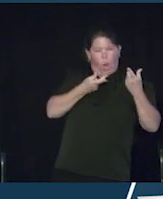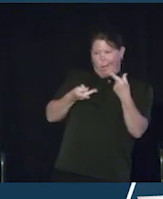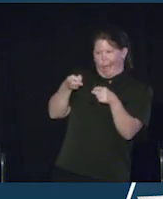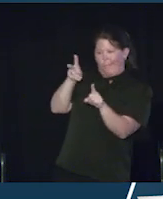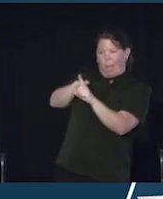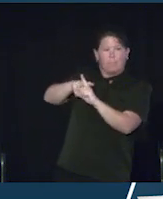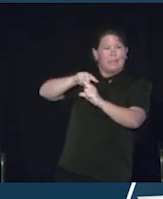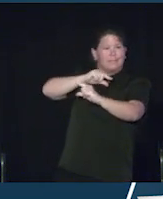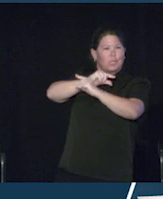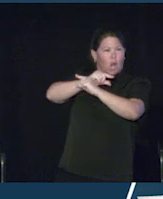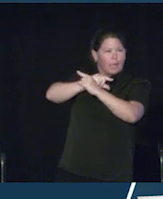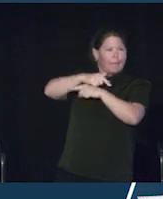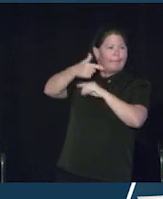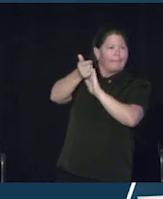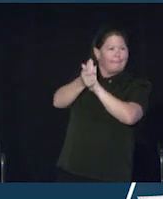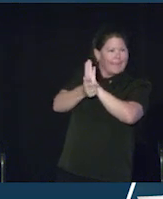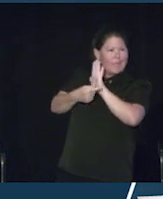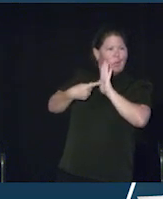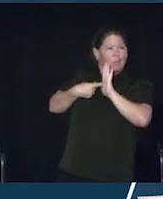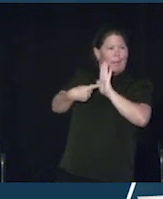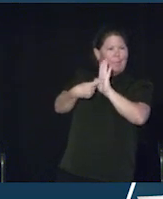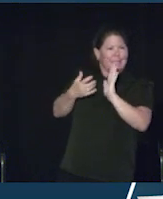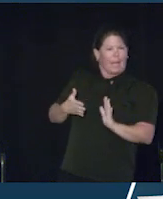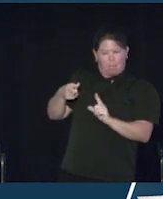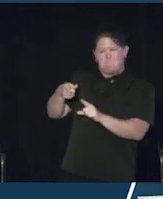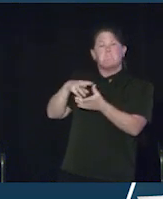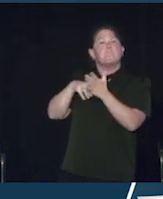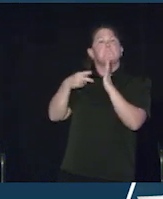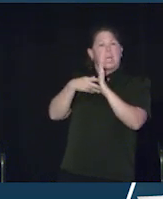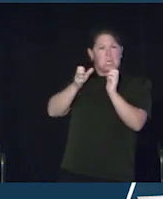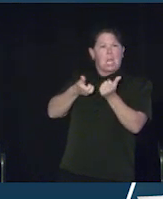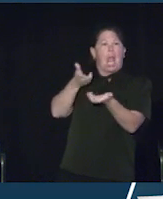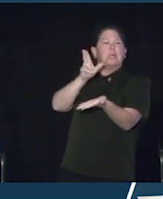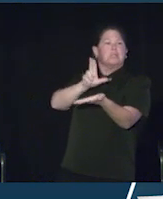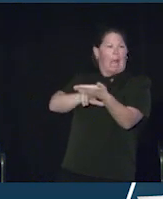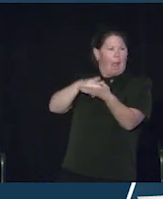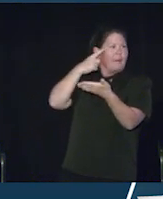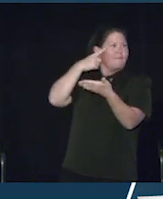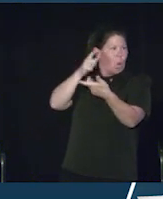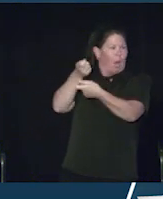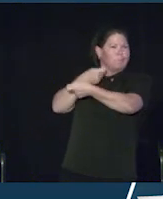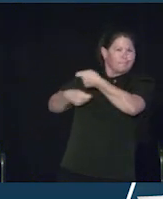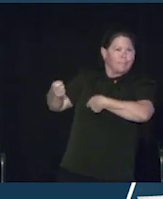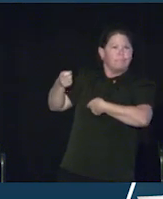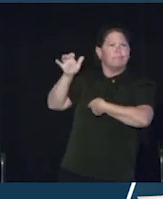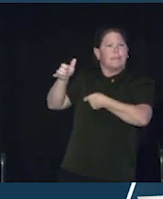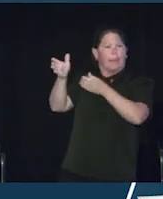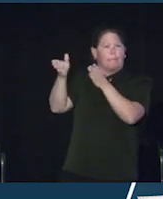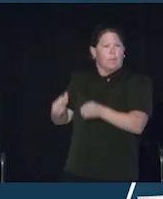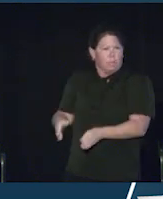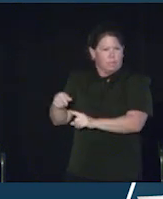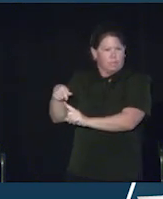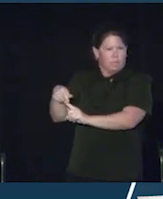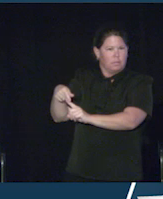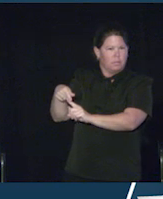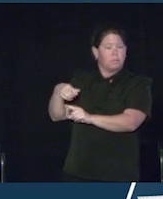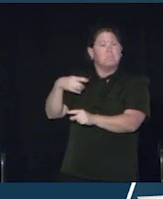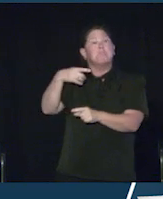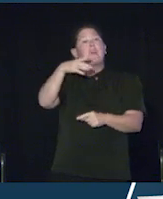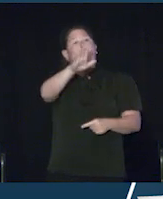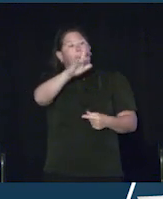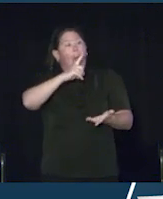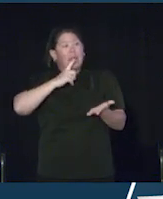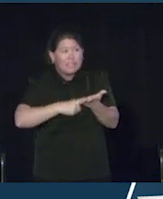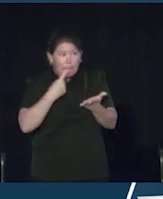And if that's the case, then the legal representative can sign for the individual. Occasionally, some of the adults